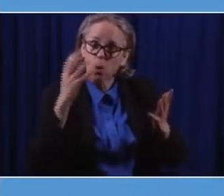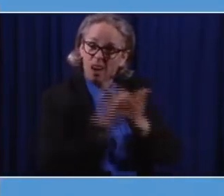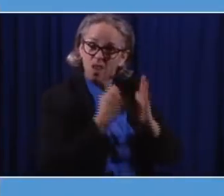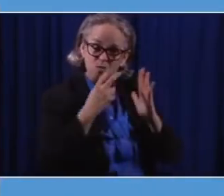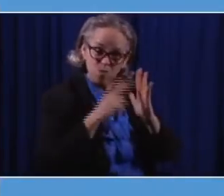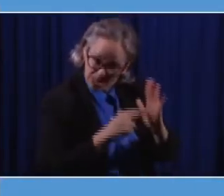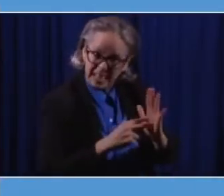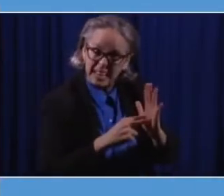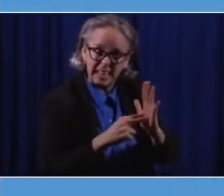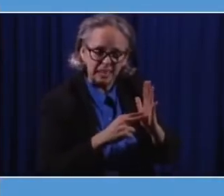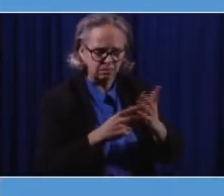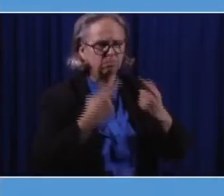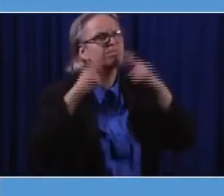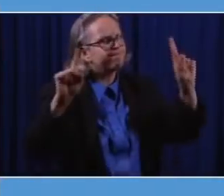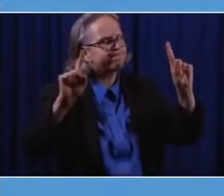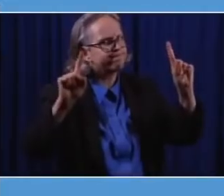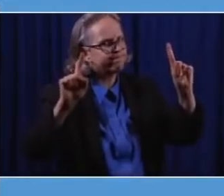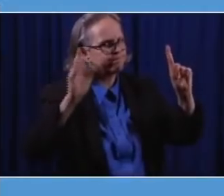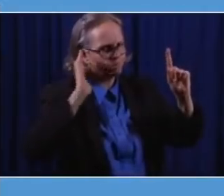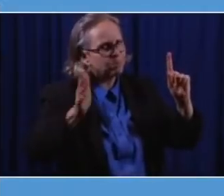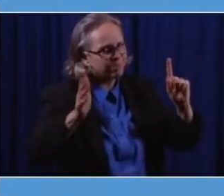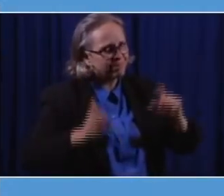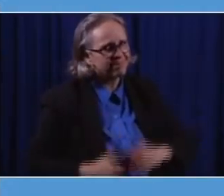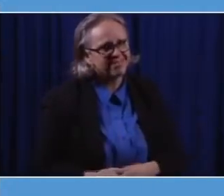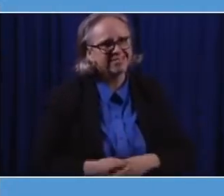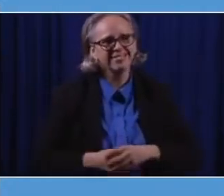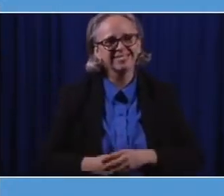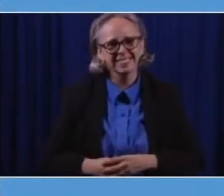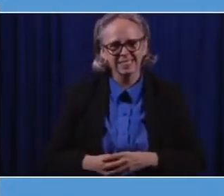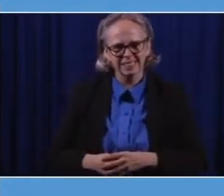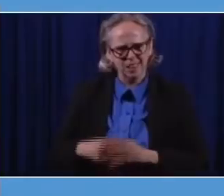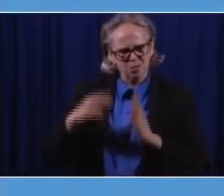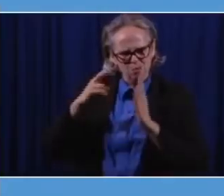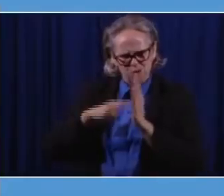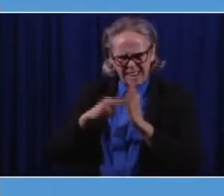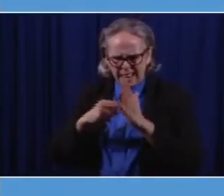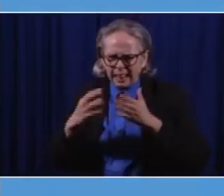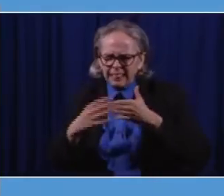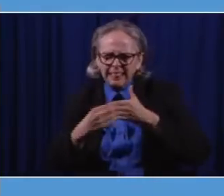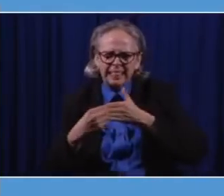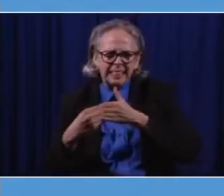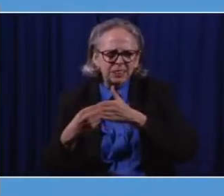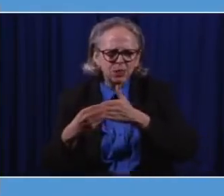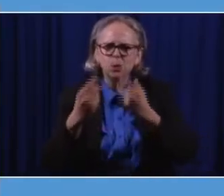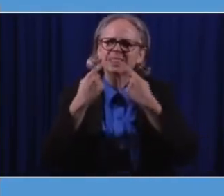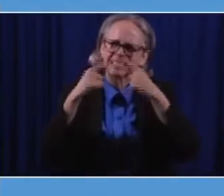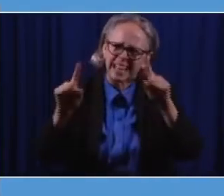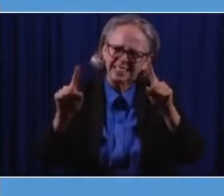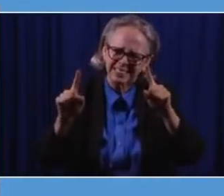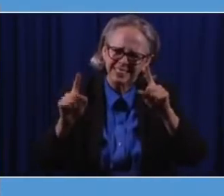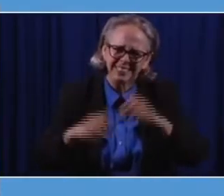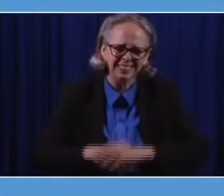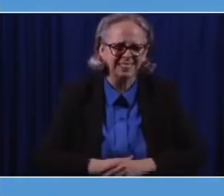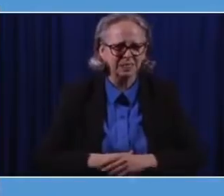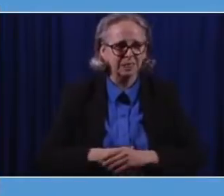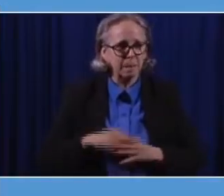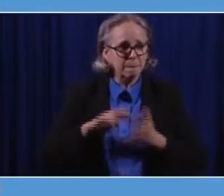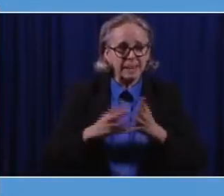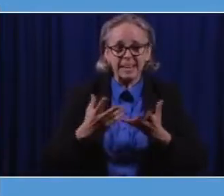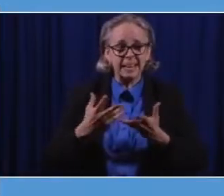is what we're bringing. Reading is an instrument, but it's success we're bringing to your county, success we're bringing to